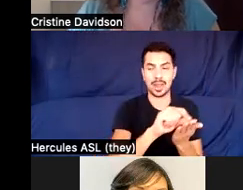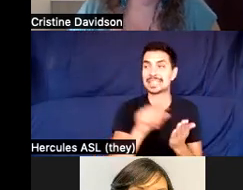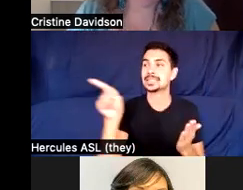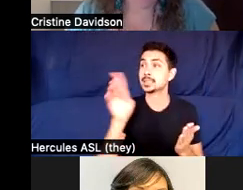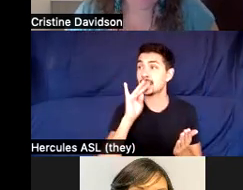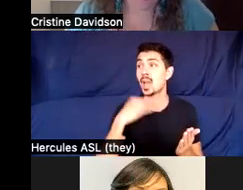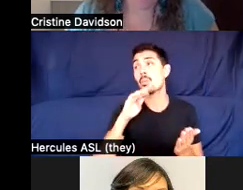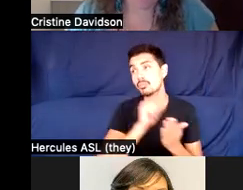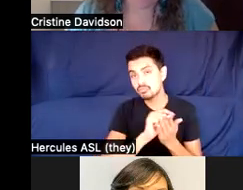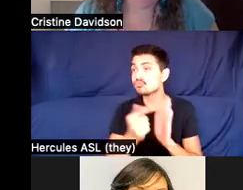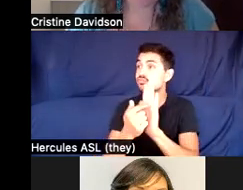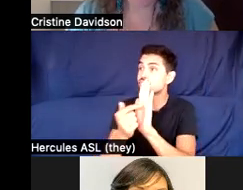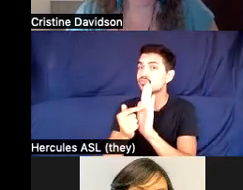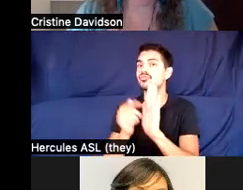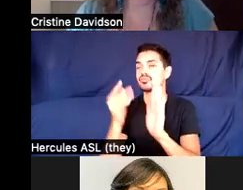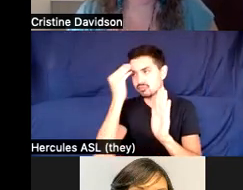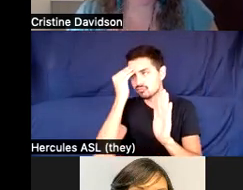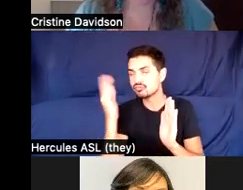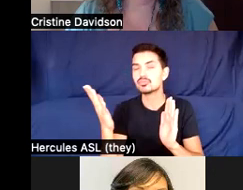sort of demeanor or